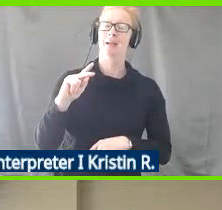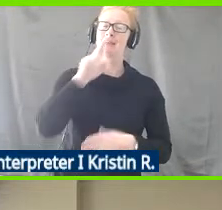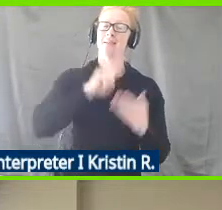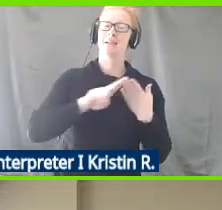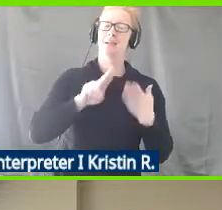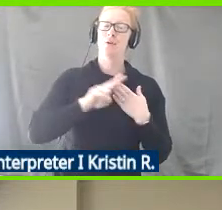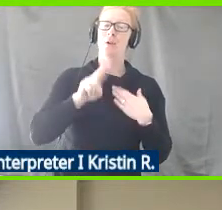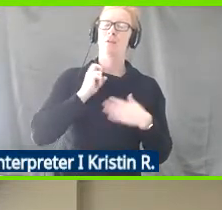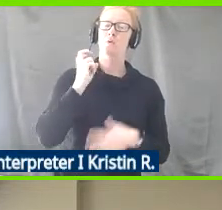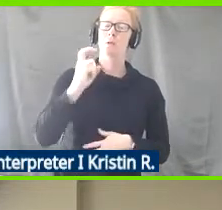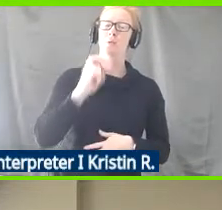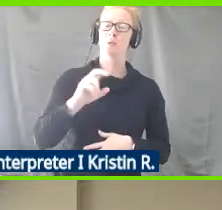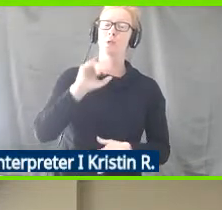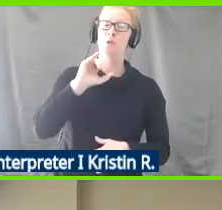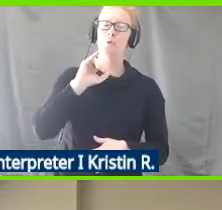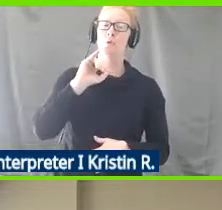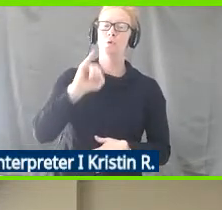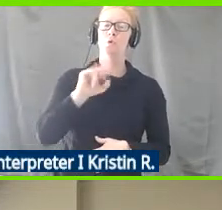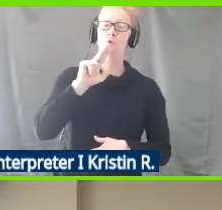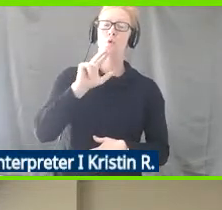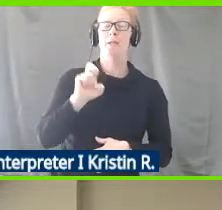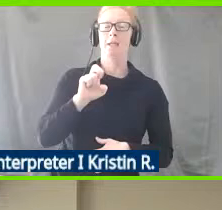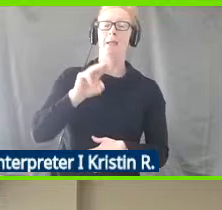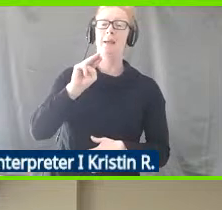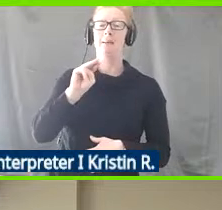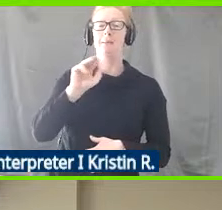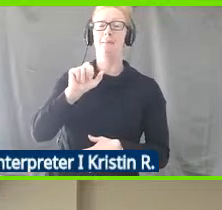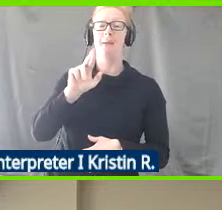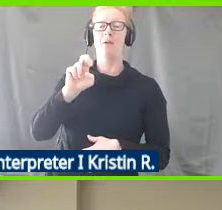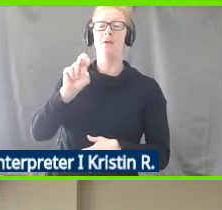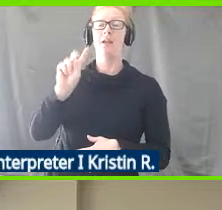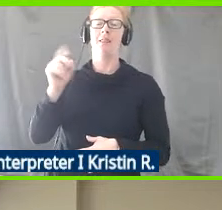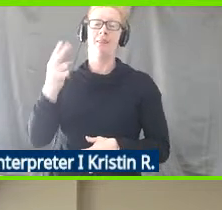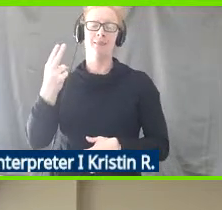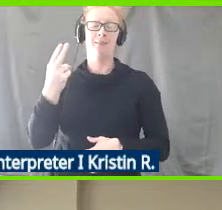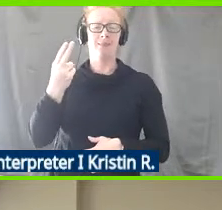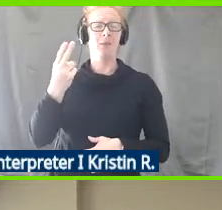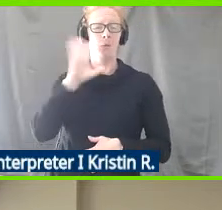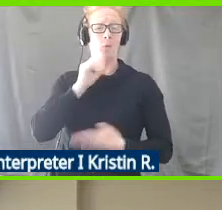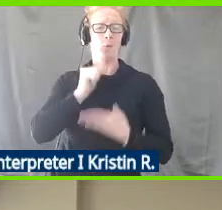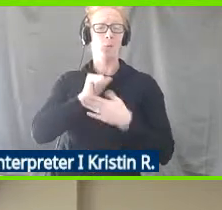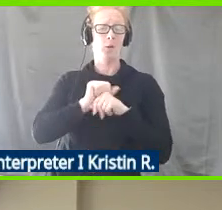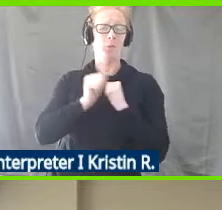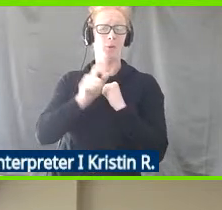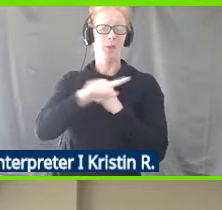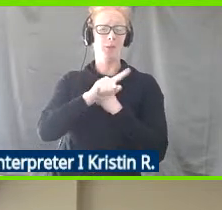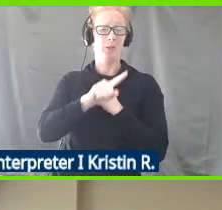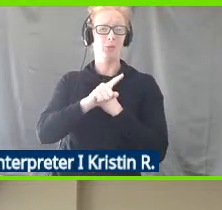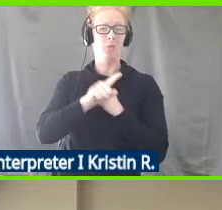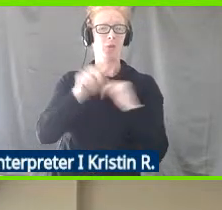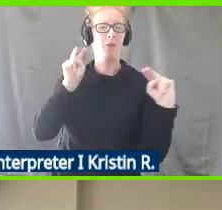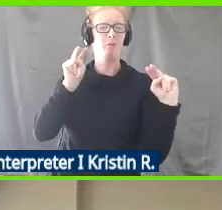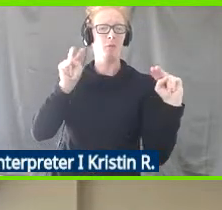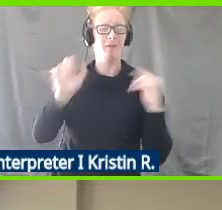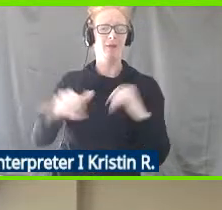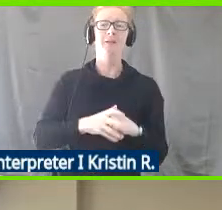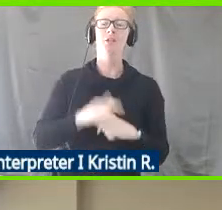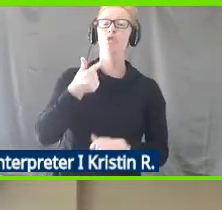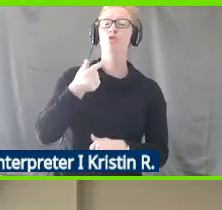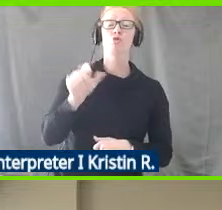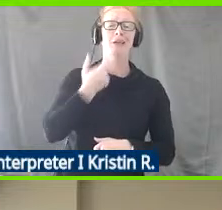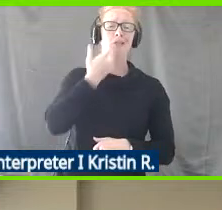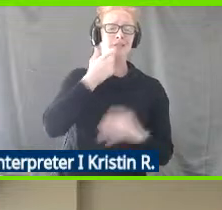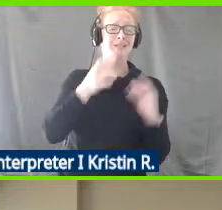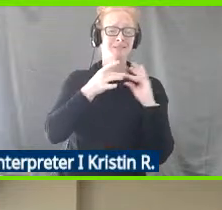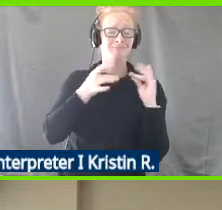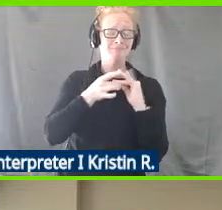Julie Meredith. So we're glad to have you here with us, and we're looking forward to working with all of you. And like Greg says, we will be